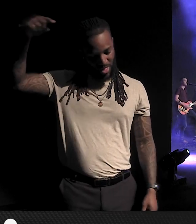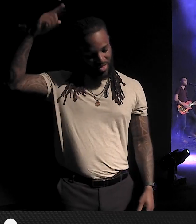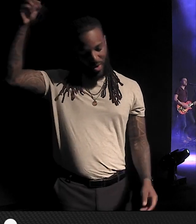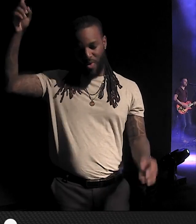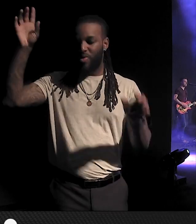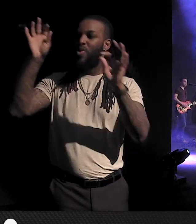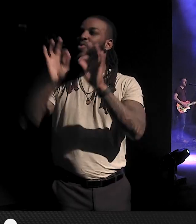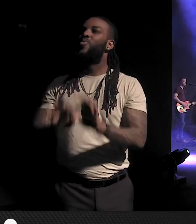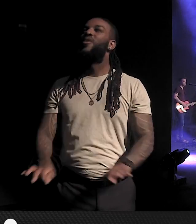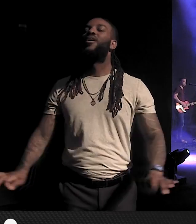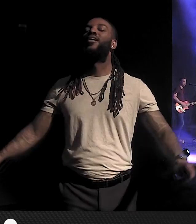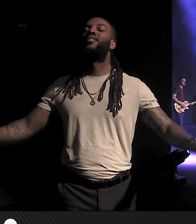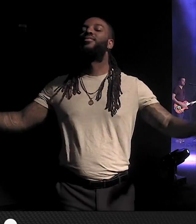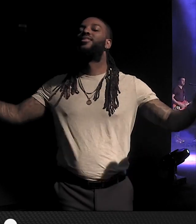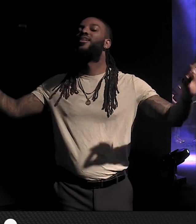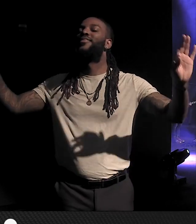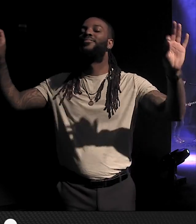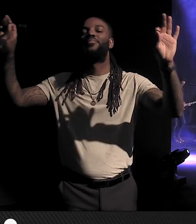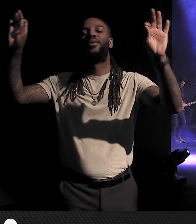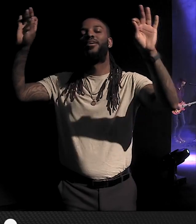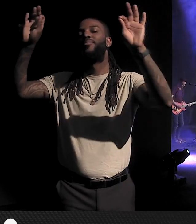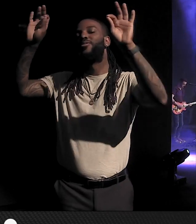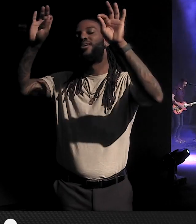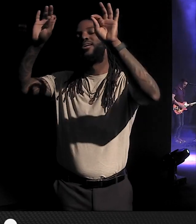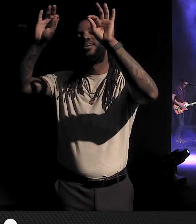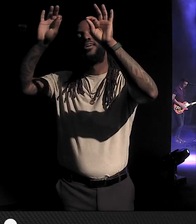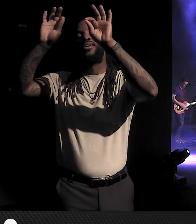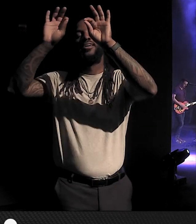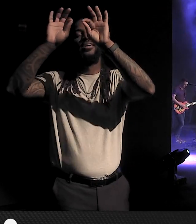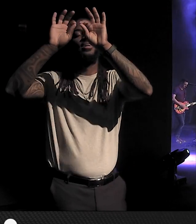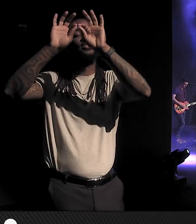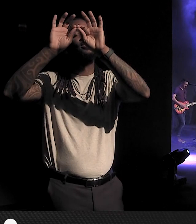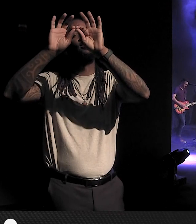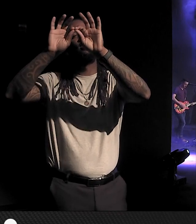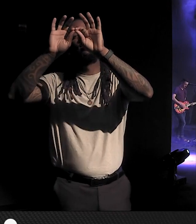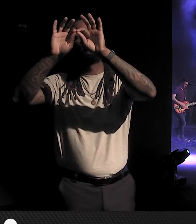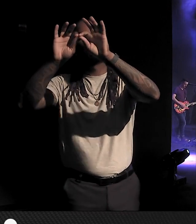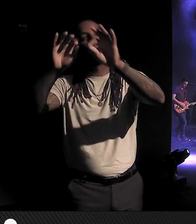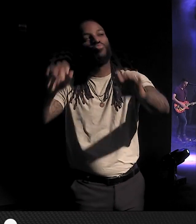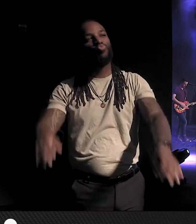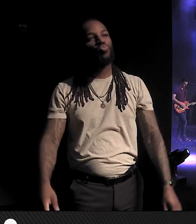you alone are worthy of my praise.